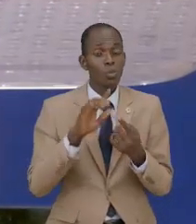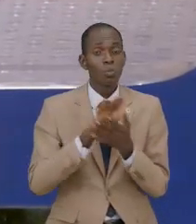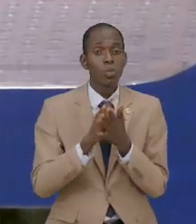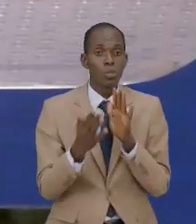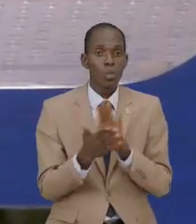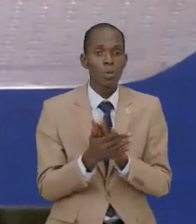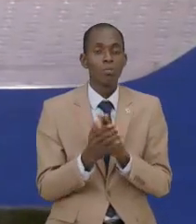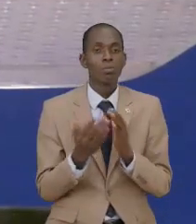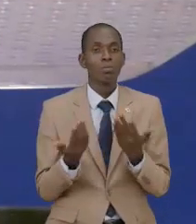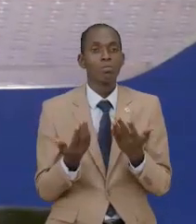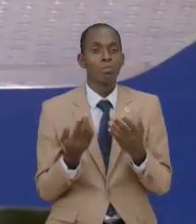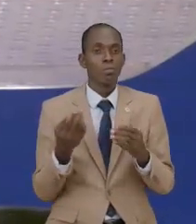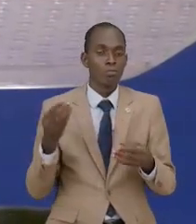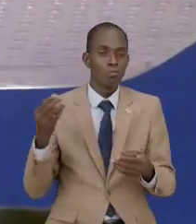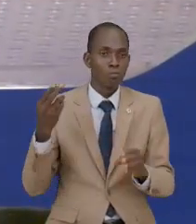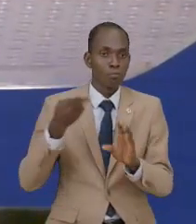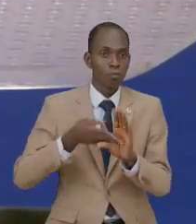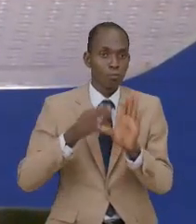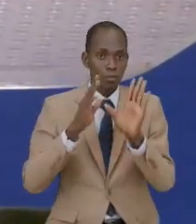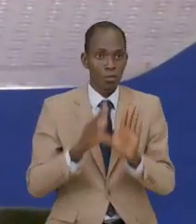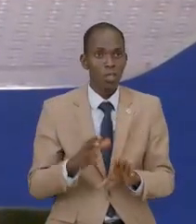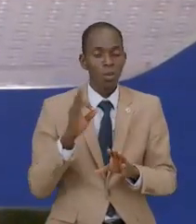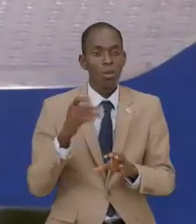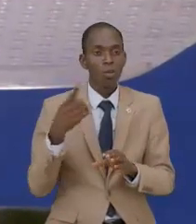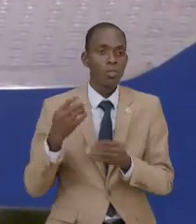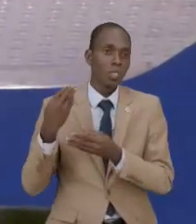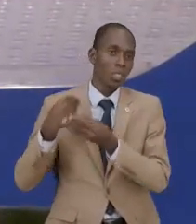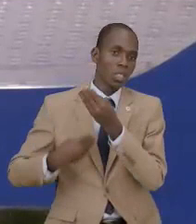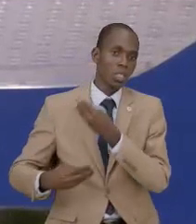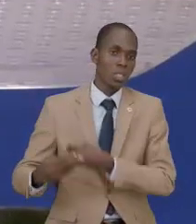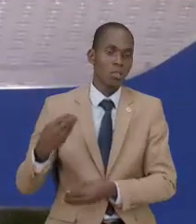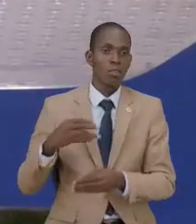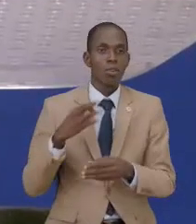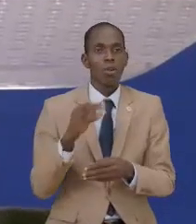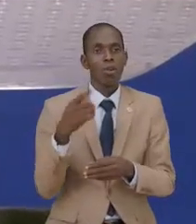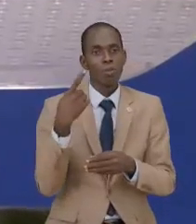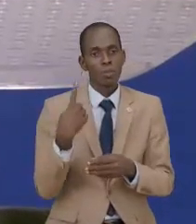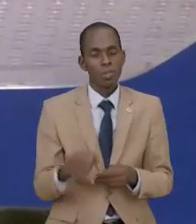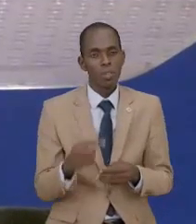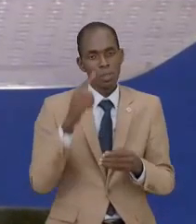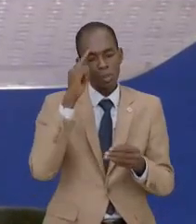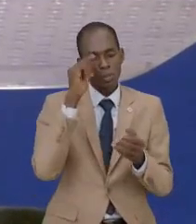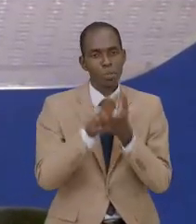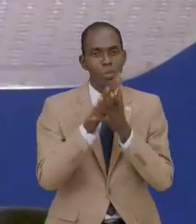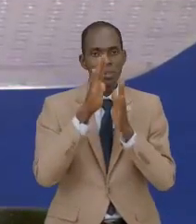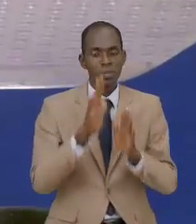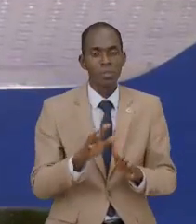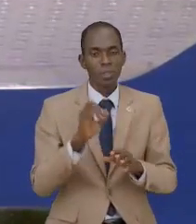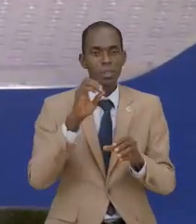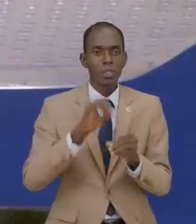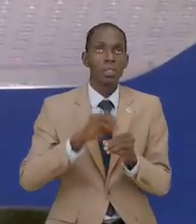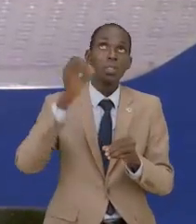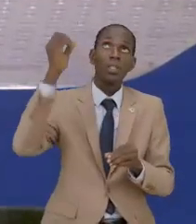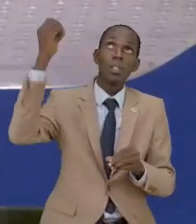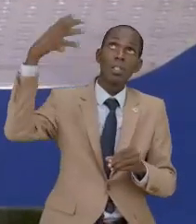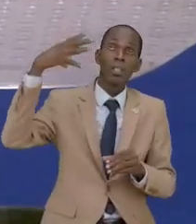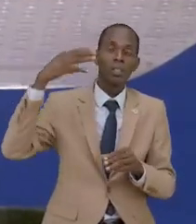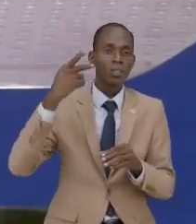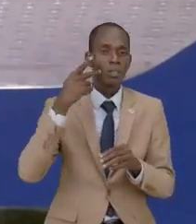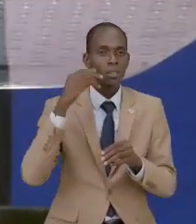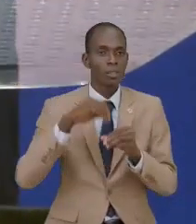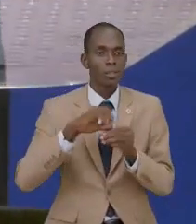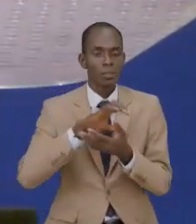partakers of the inheritance of the saints in light. Verse